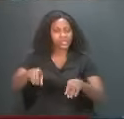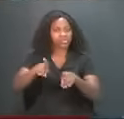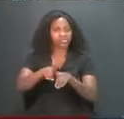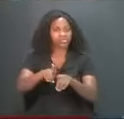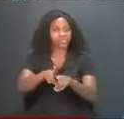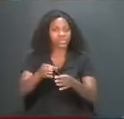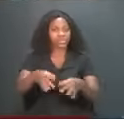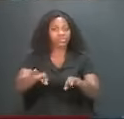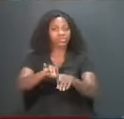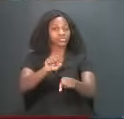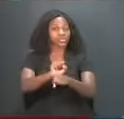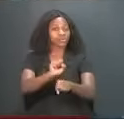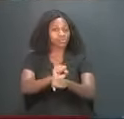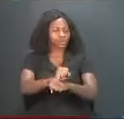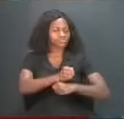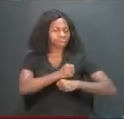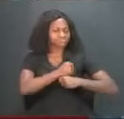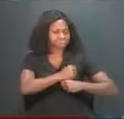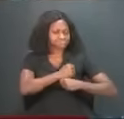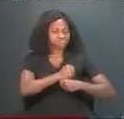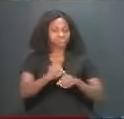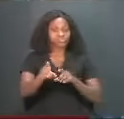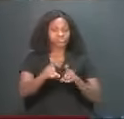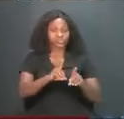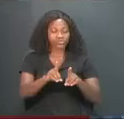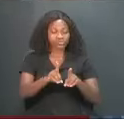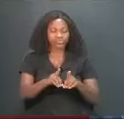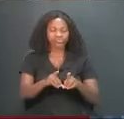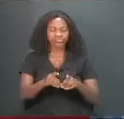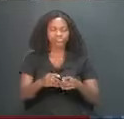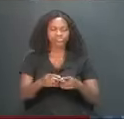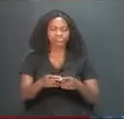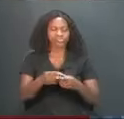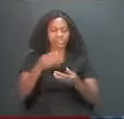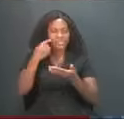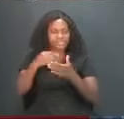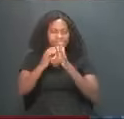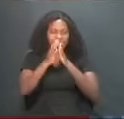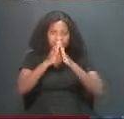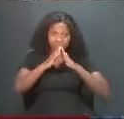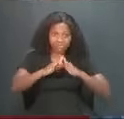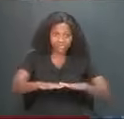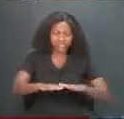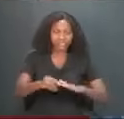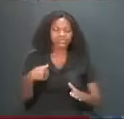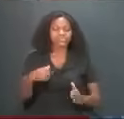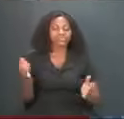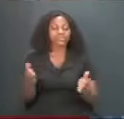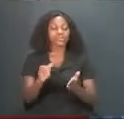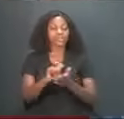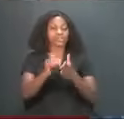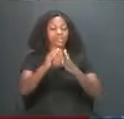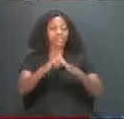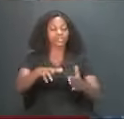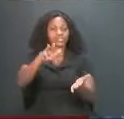play in promoting peace and enforcement, we comment that the House approved the sum